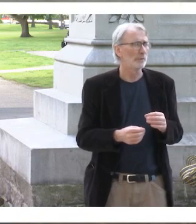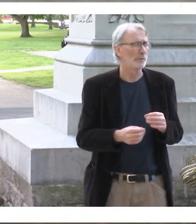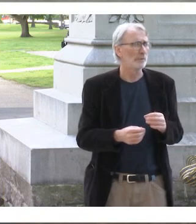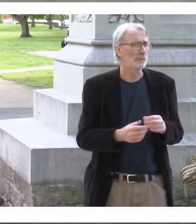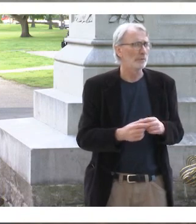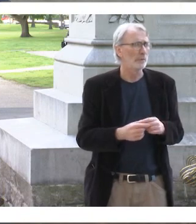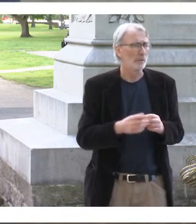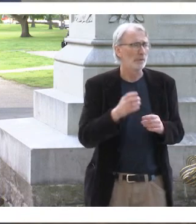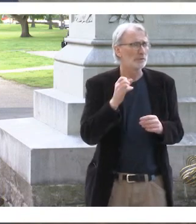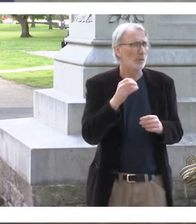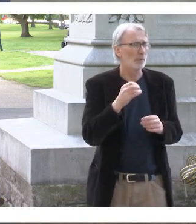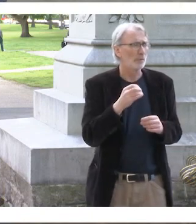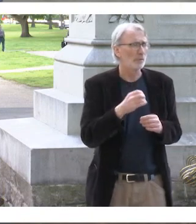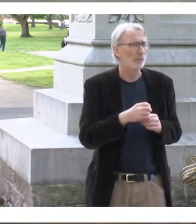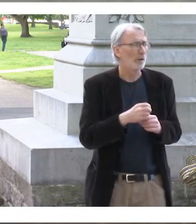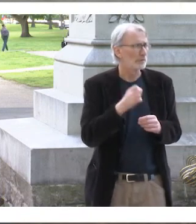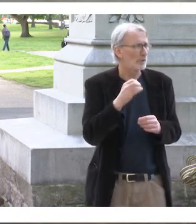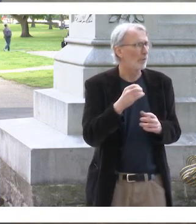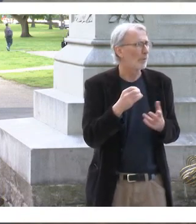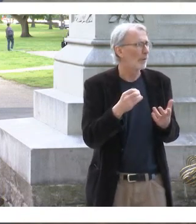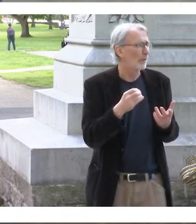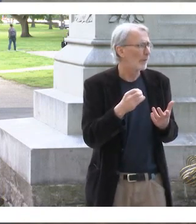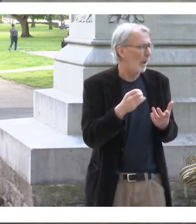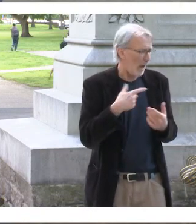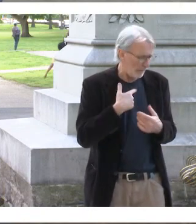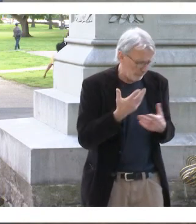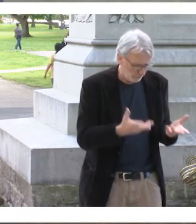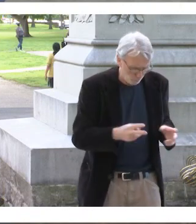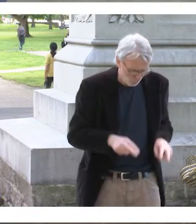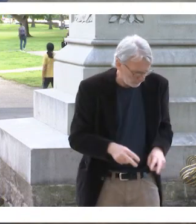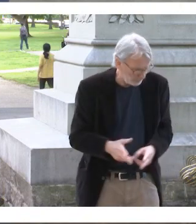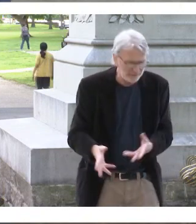can't be proud to stand on this brand new water retention,